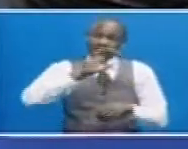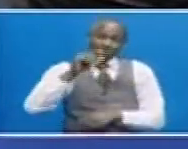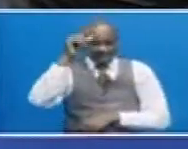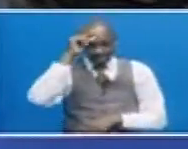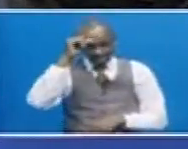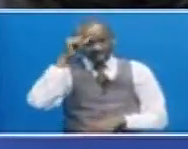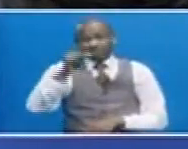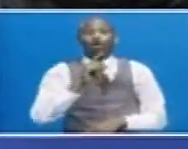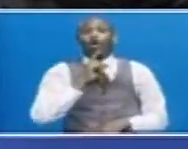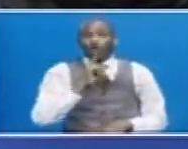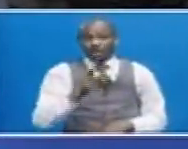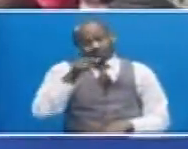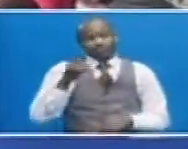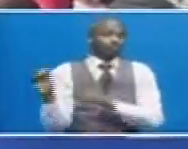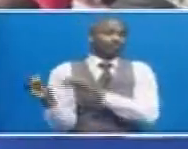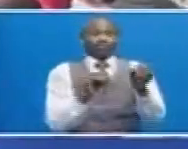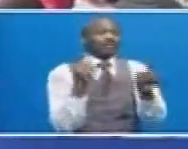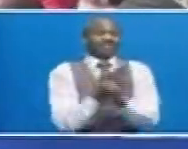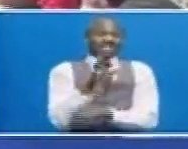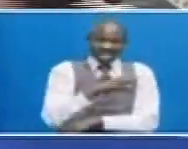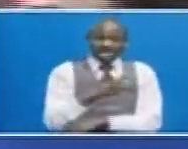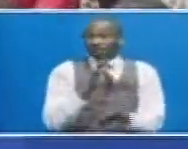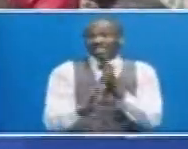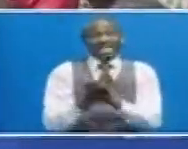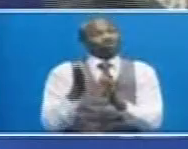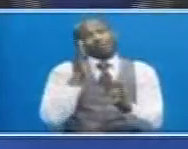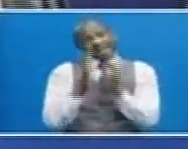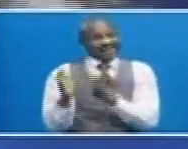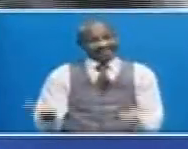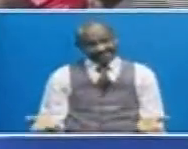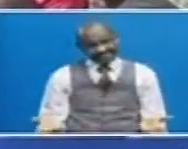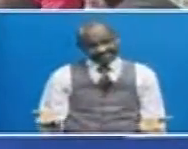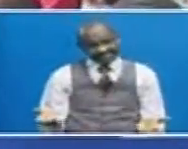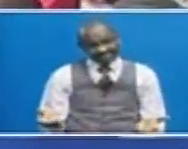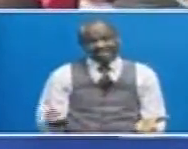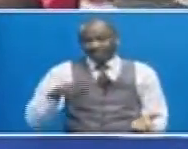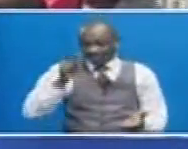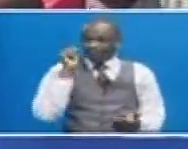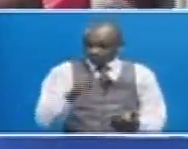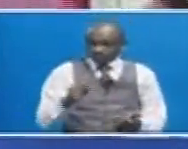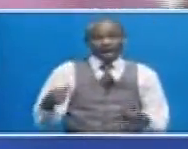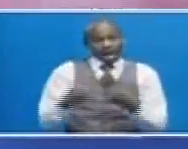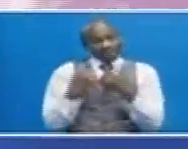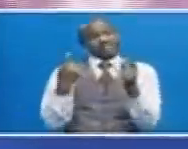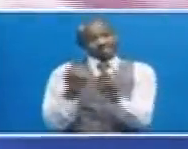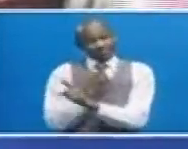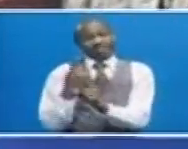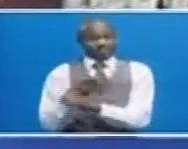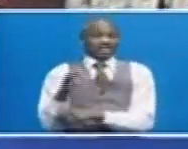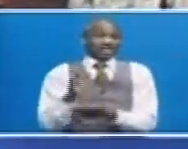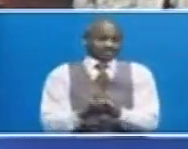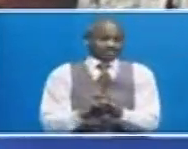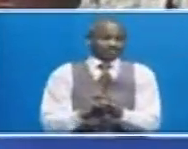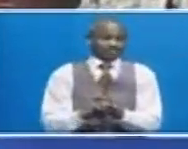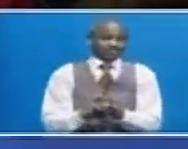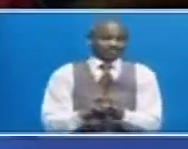for giving orders for them to be relocated without a proper plan, a script that could replicate in many low-altitude areas